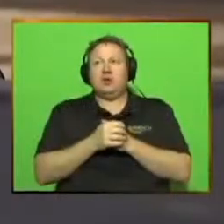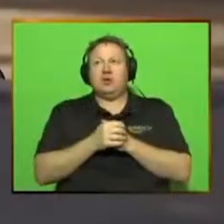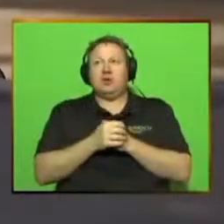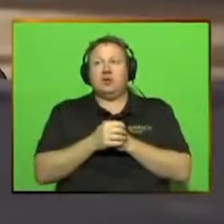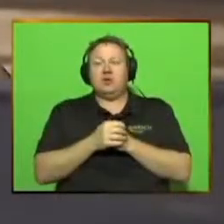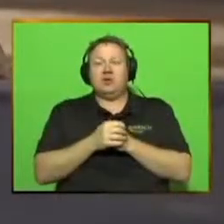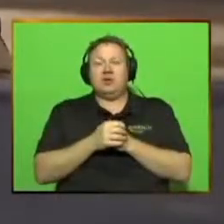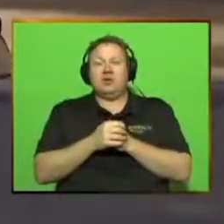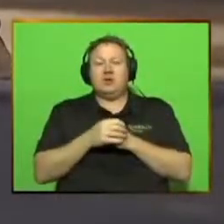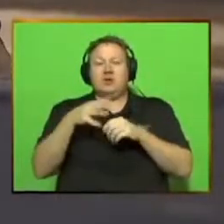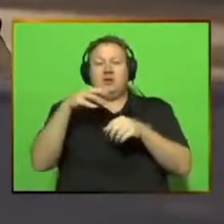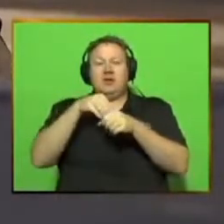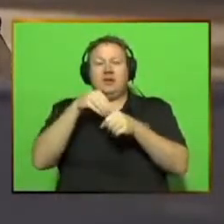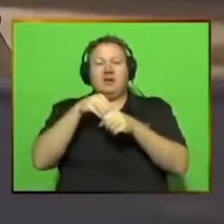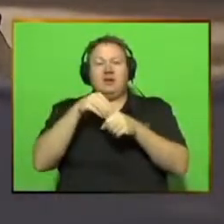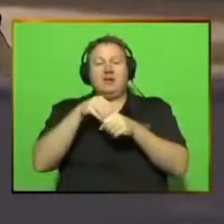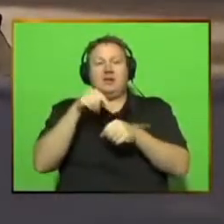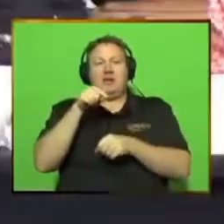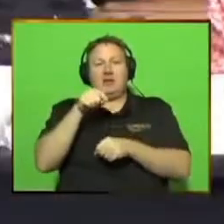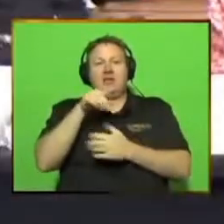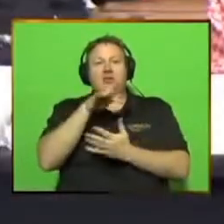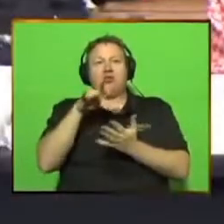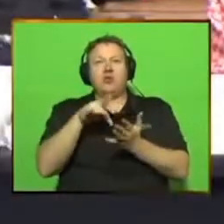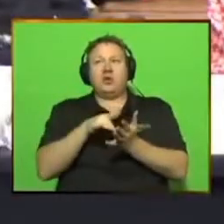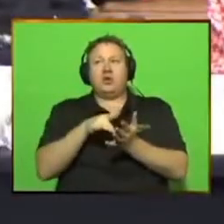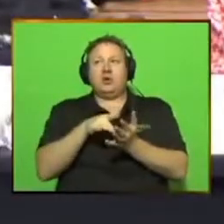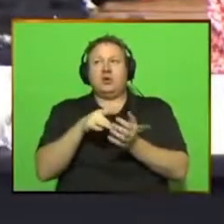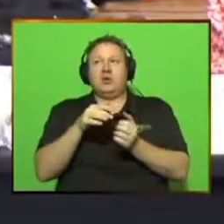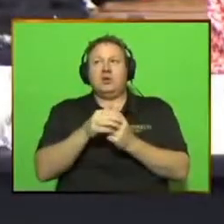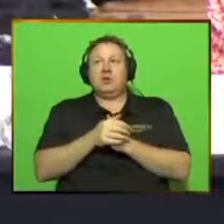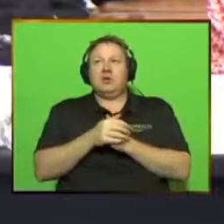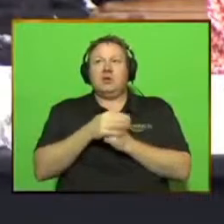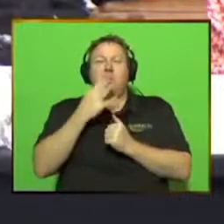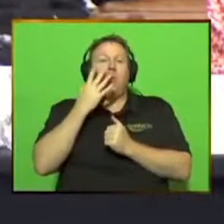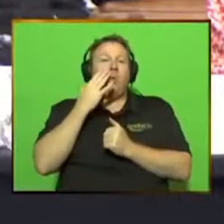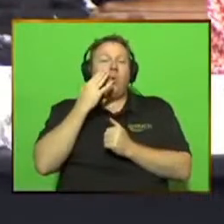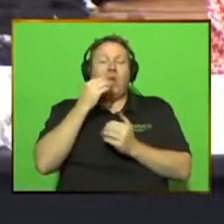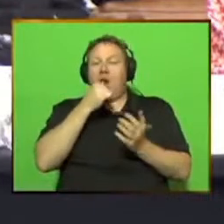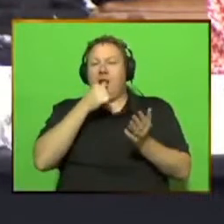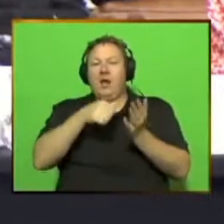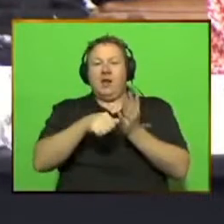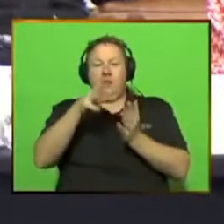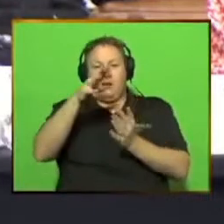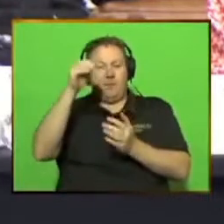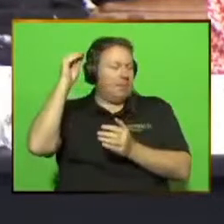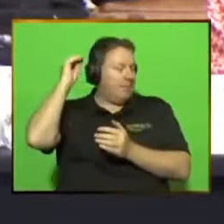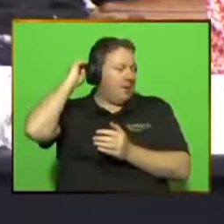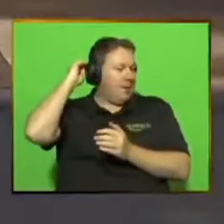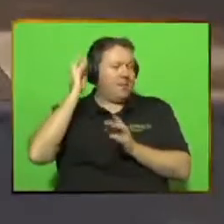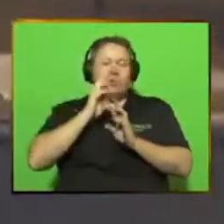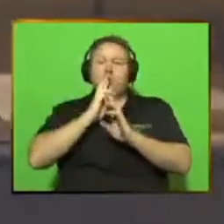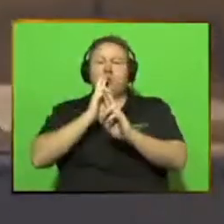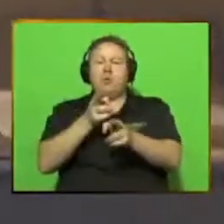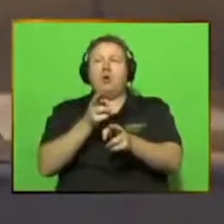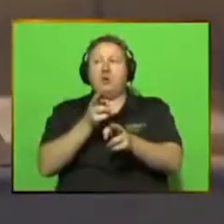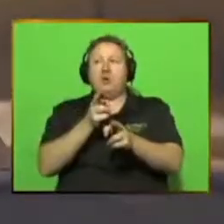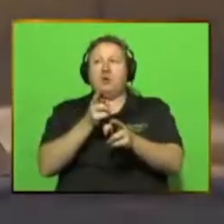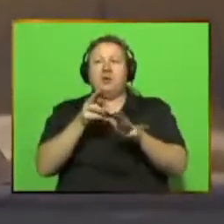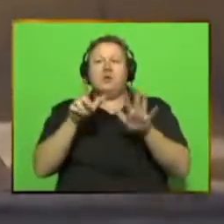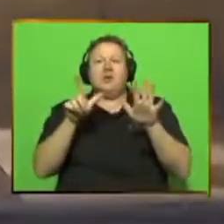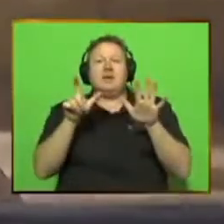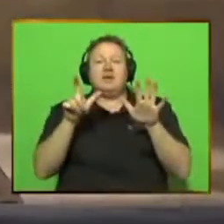therefore, in this instance, once we have considered your letter, we will give you the response on how the